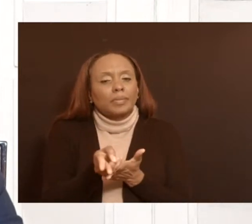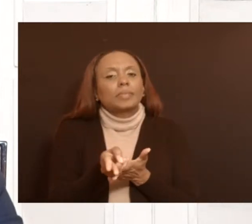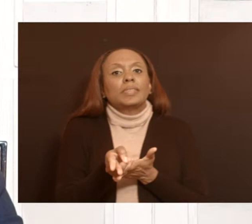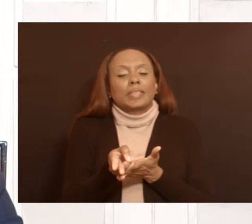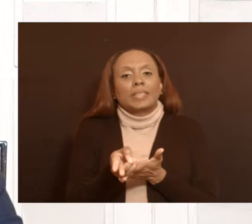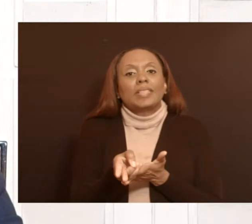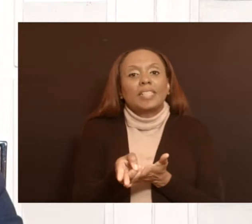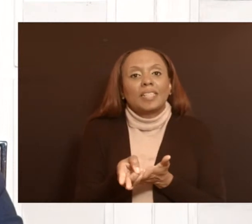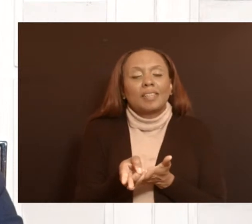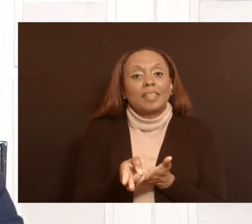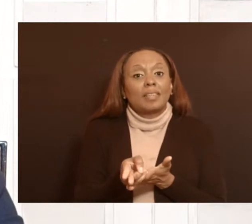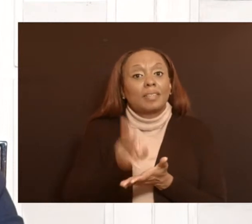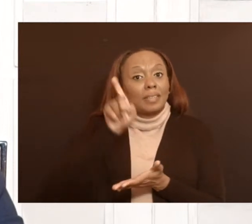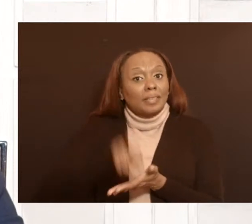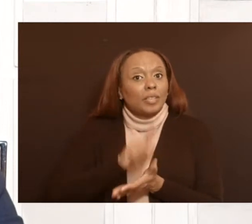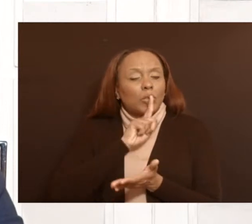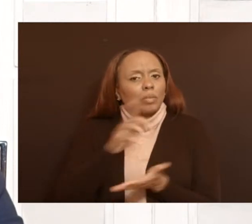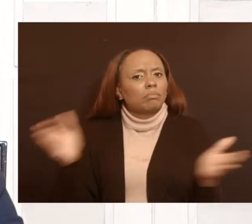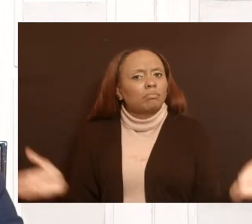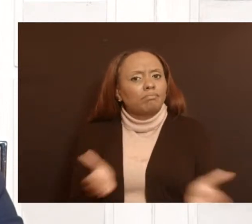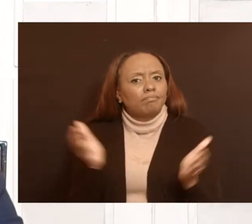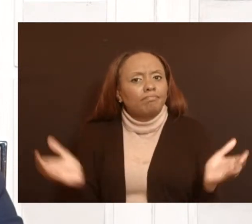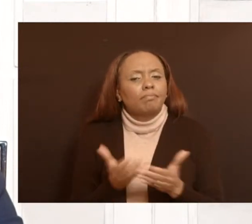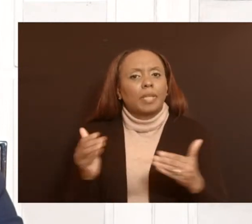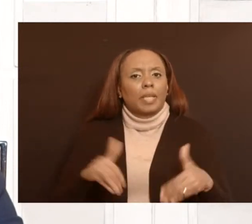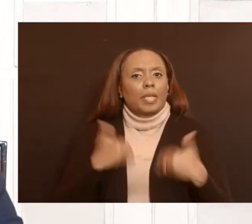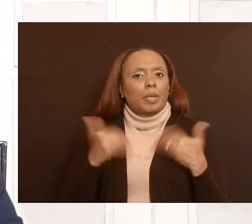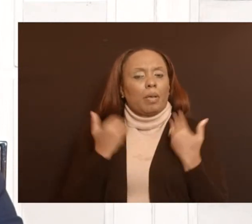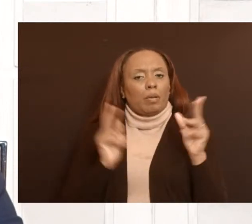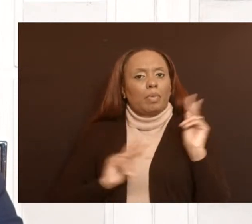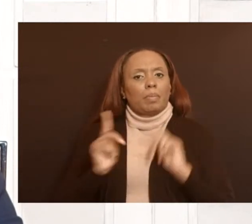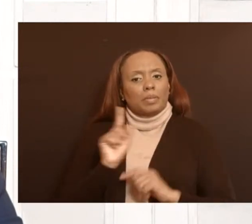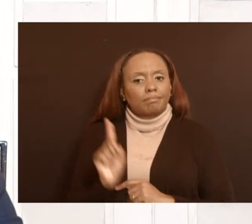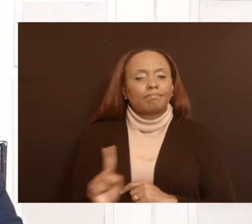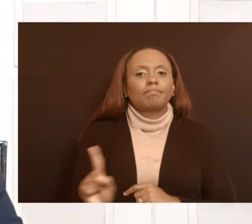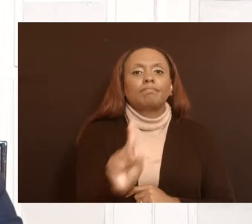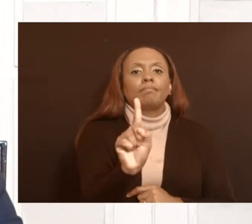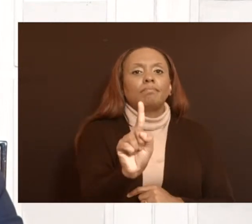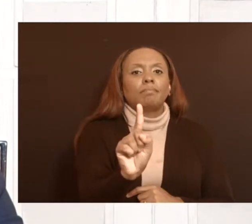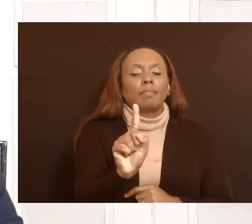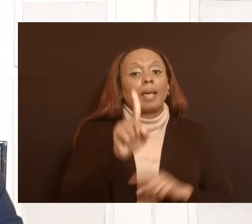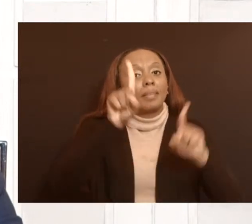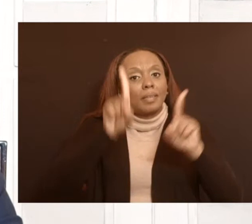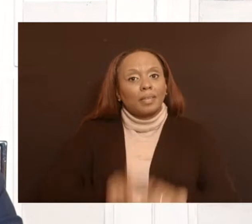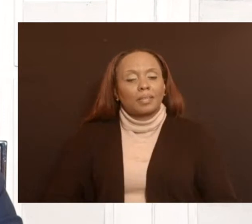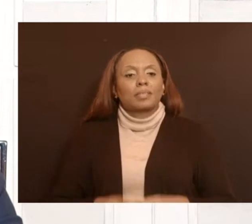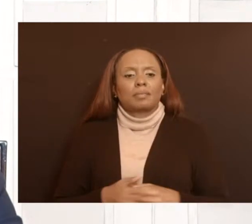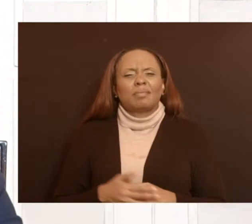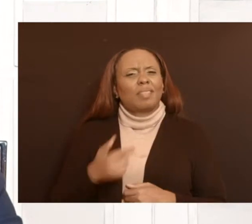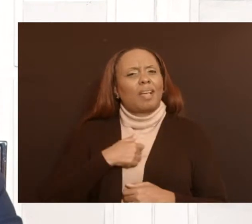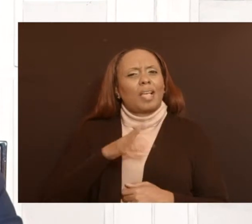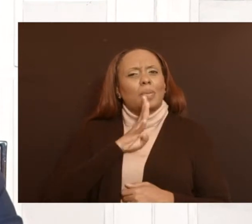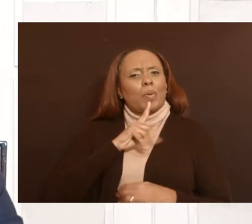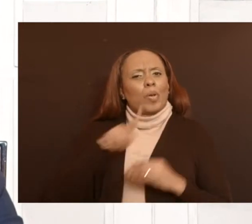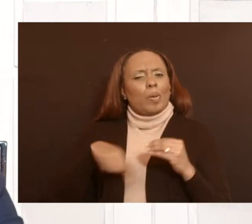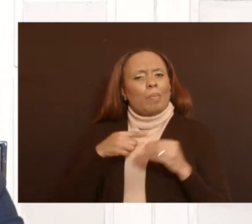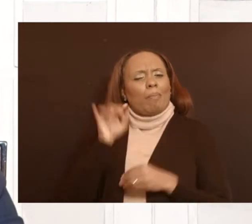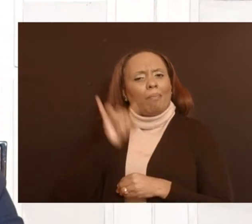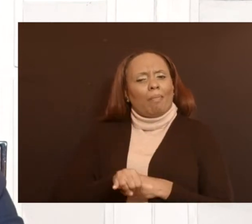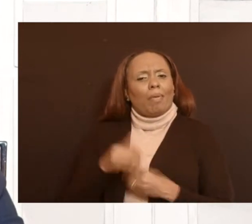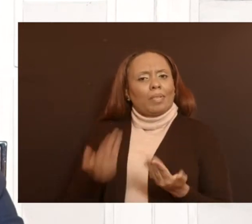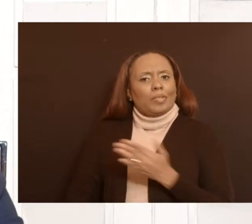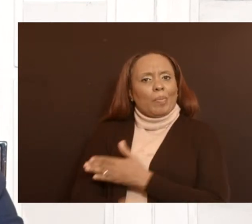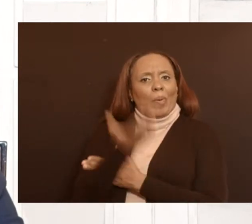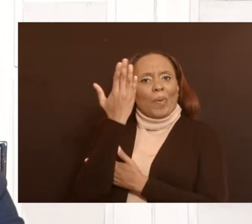drive in encouraging our young people to come forward and be tested. And this is one of the things I would have spoken about this morning,